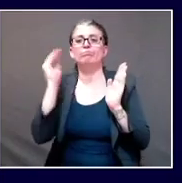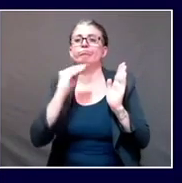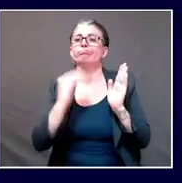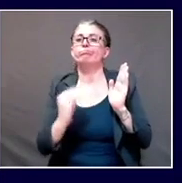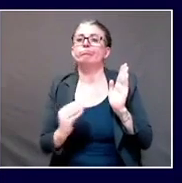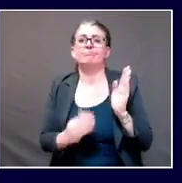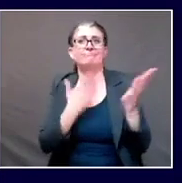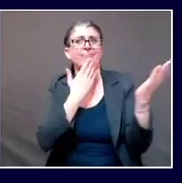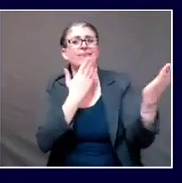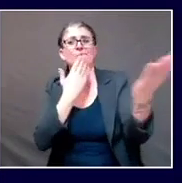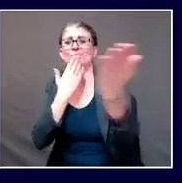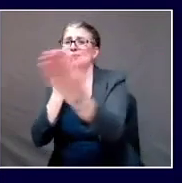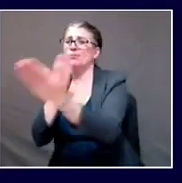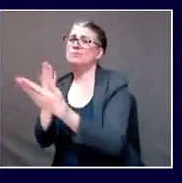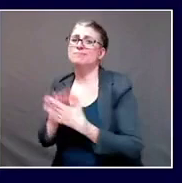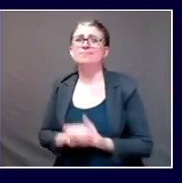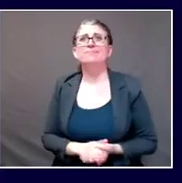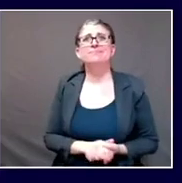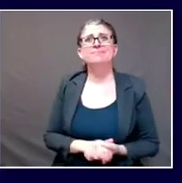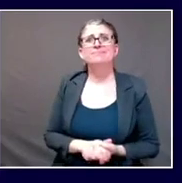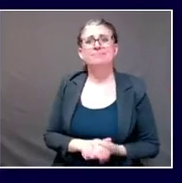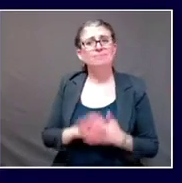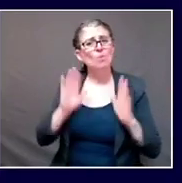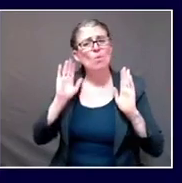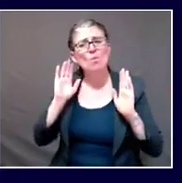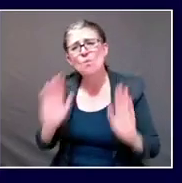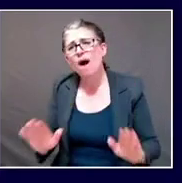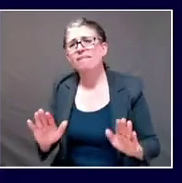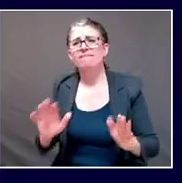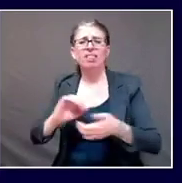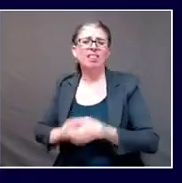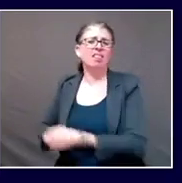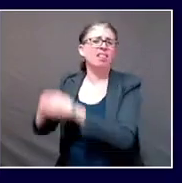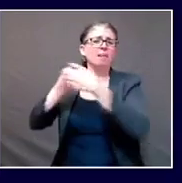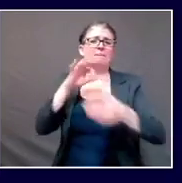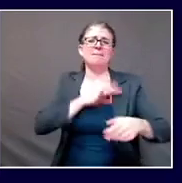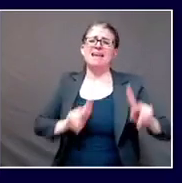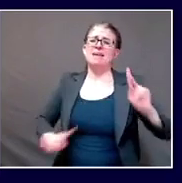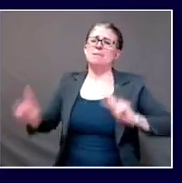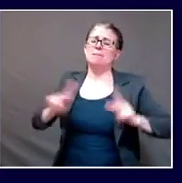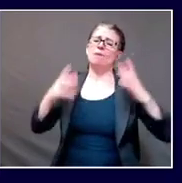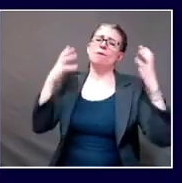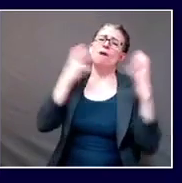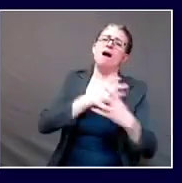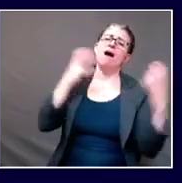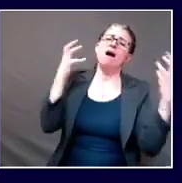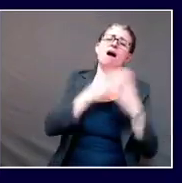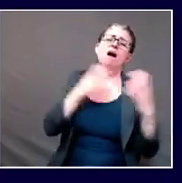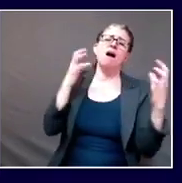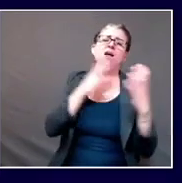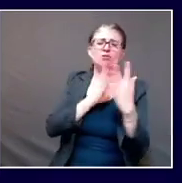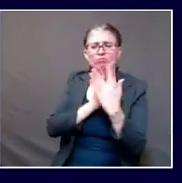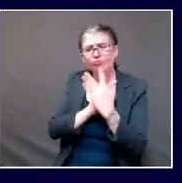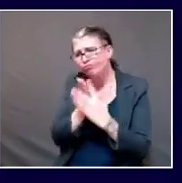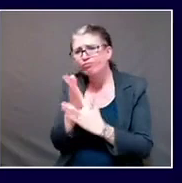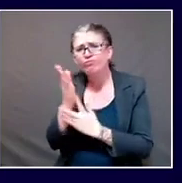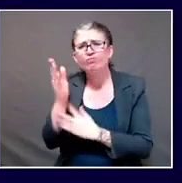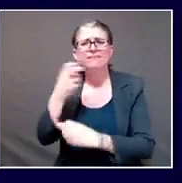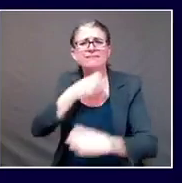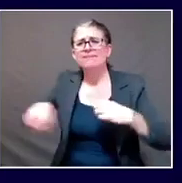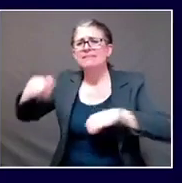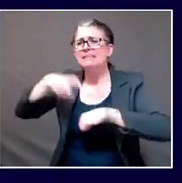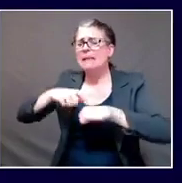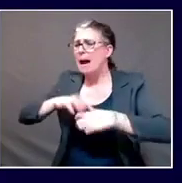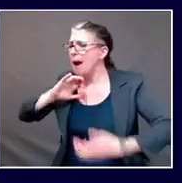It's a, just a great example of community collaboration. It's a, I mean, I, you know, uh, folks,